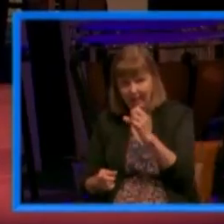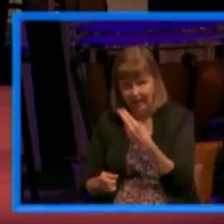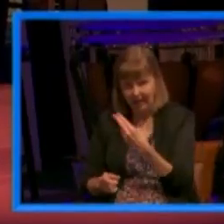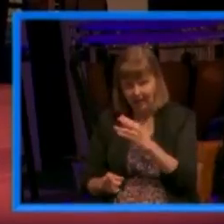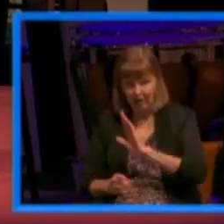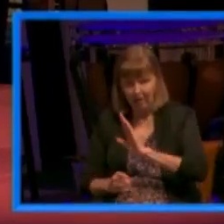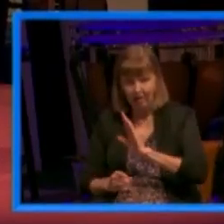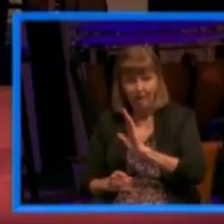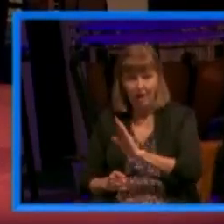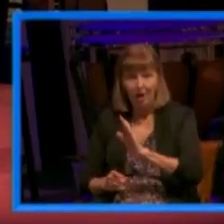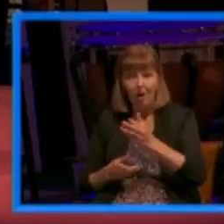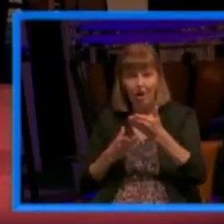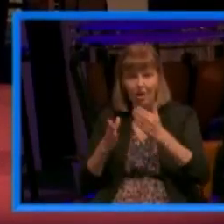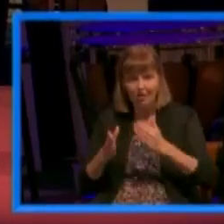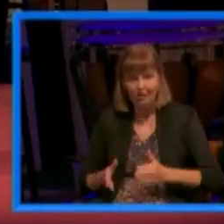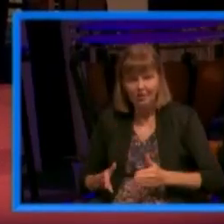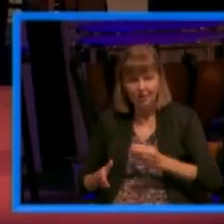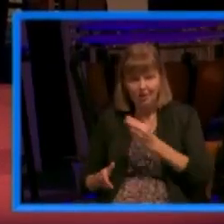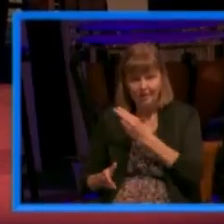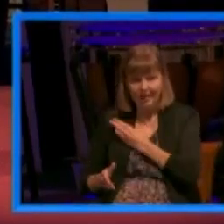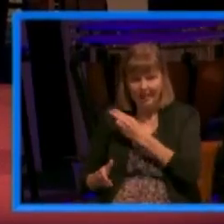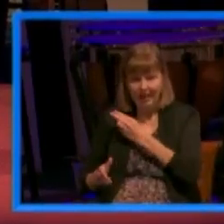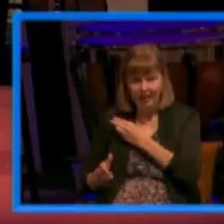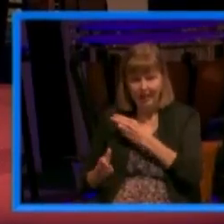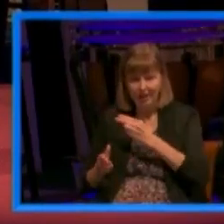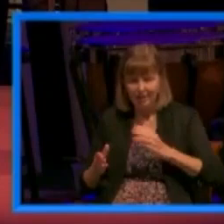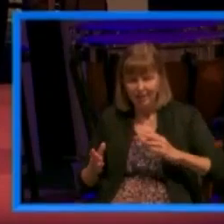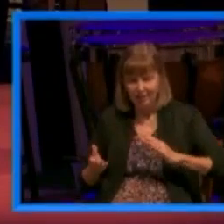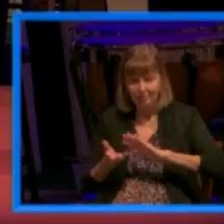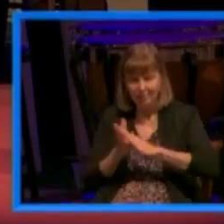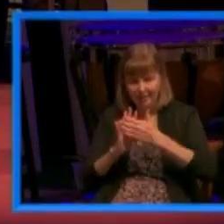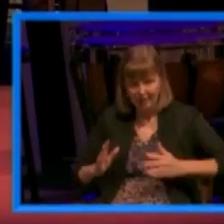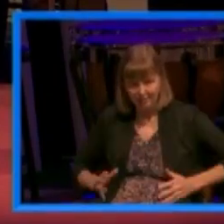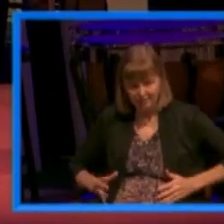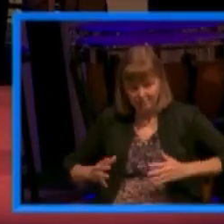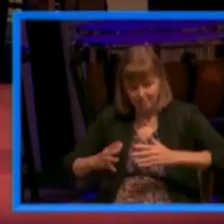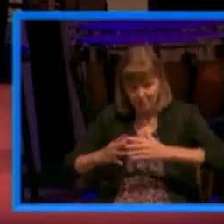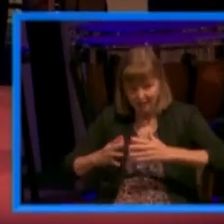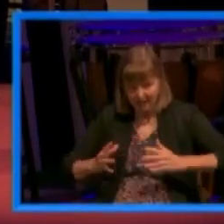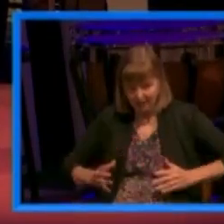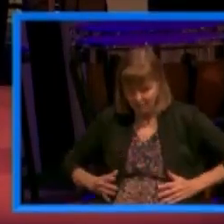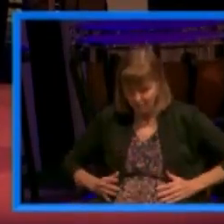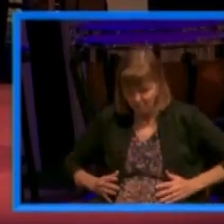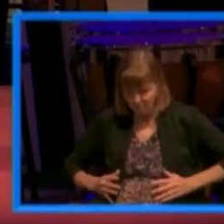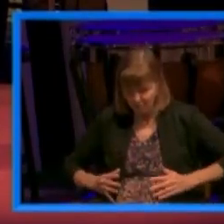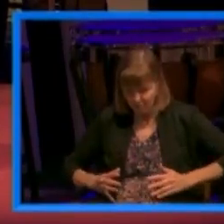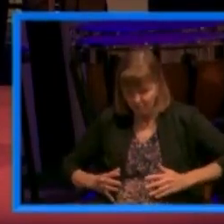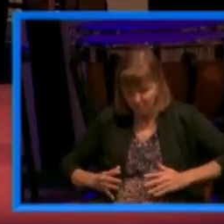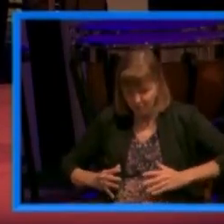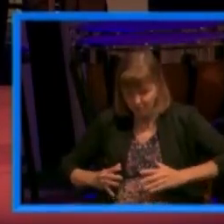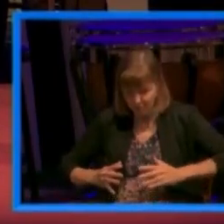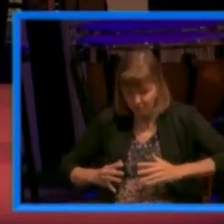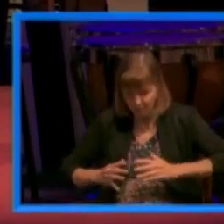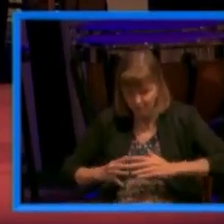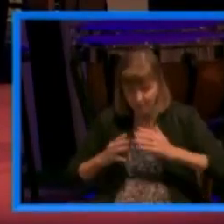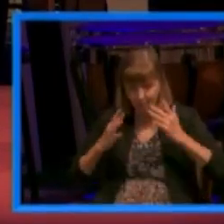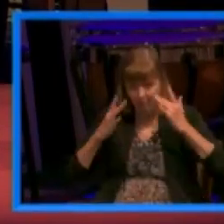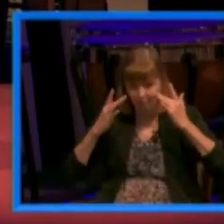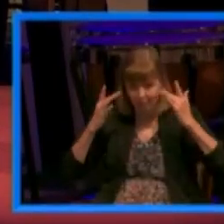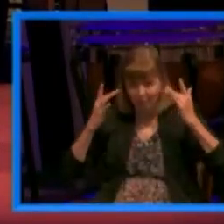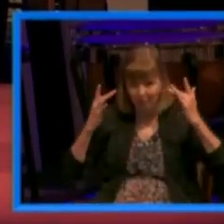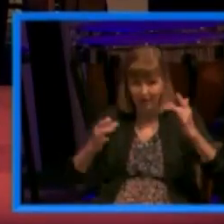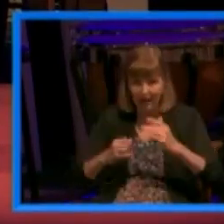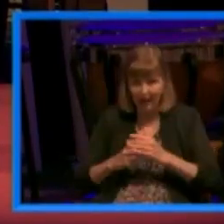to show. She has the glow of pregnancy. Her womb, her belly begins to grow. And now, because she's pregnant and because Abraham, I'm sure,